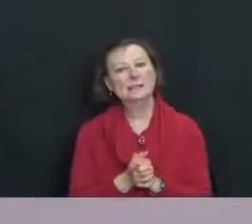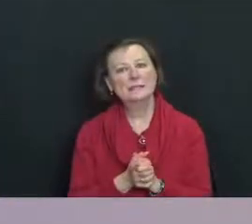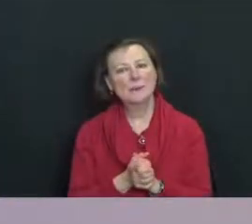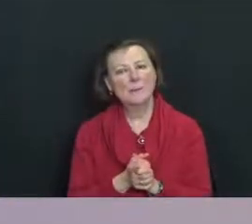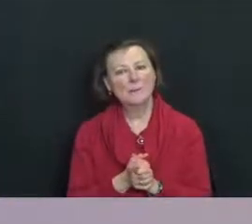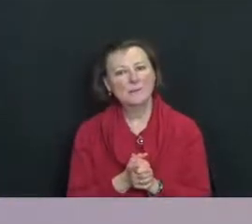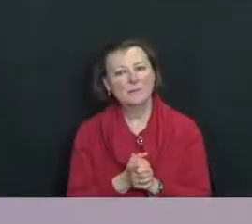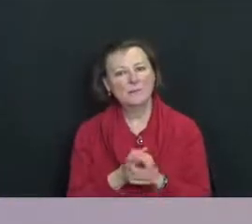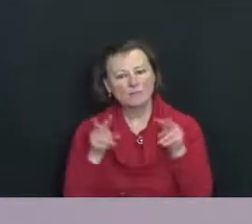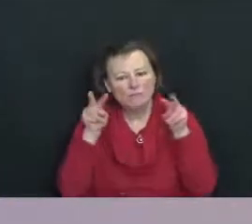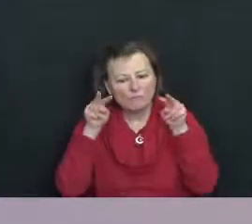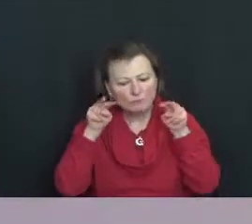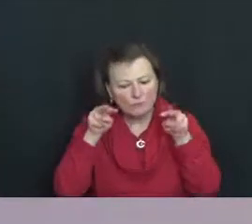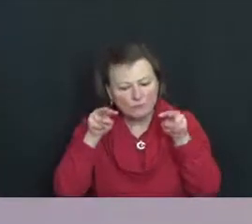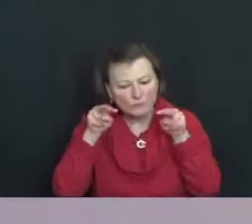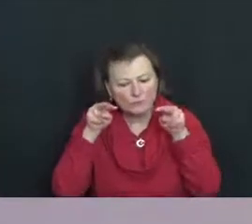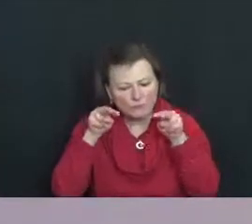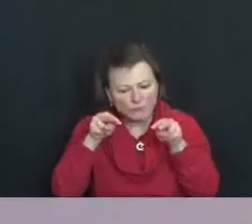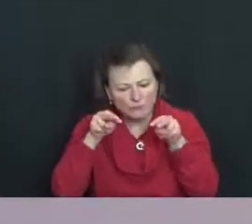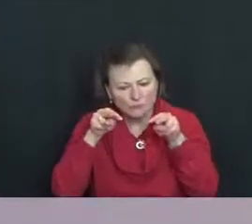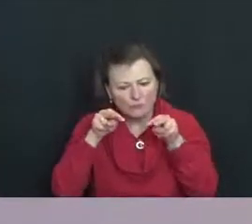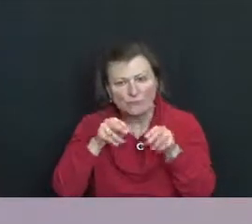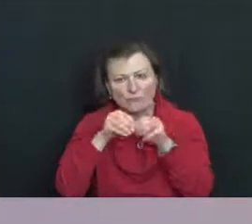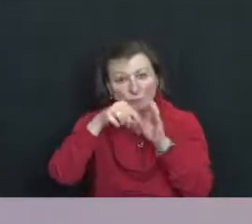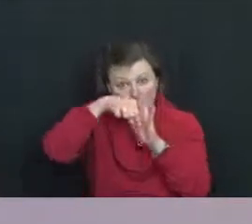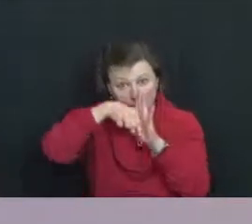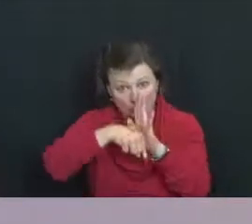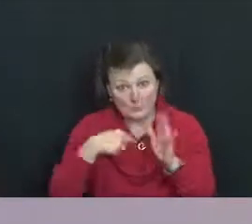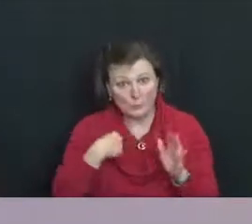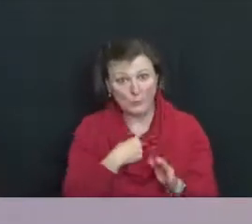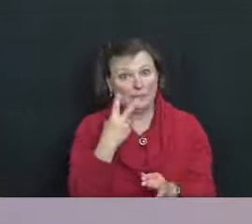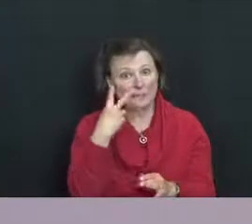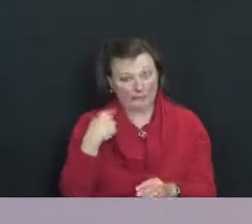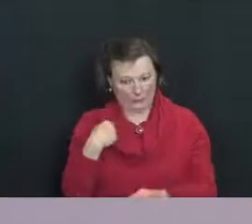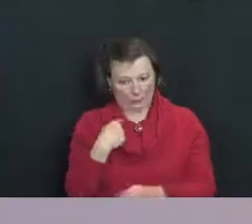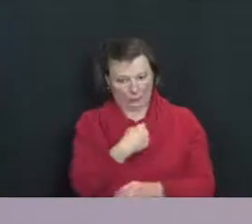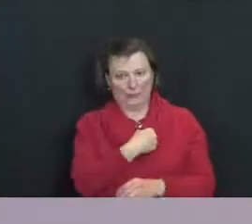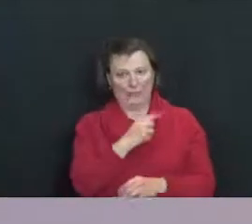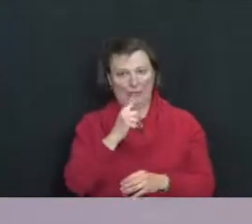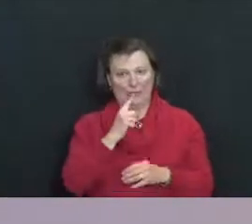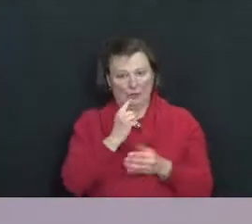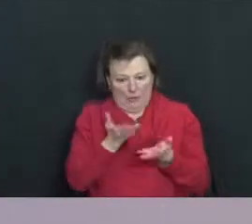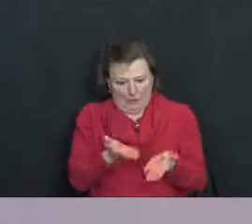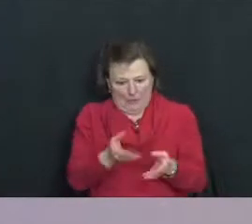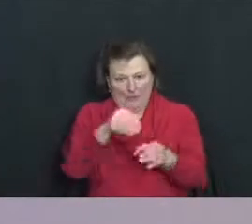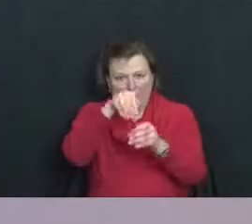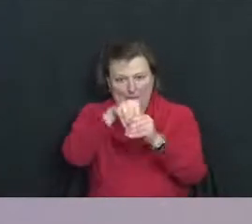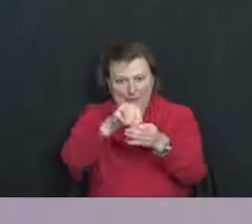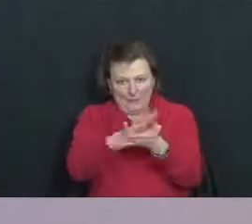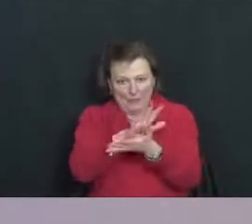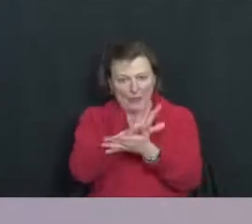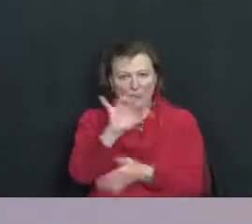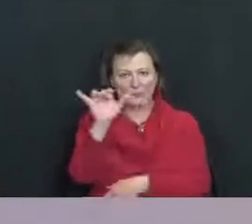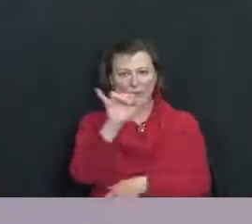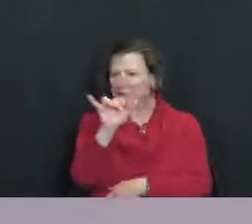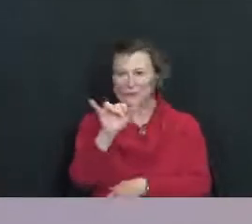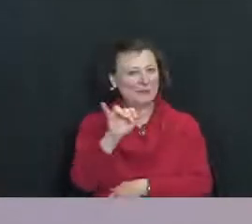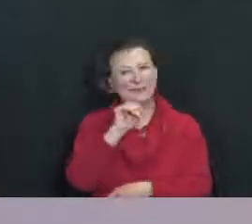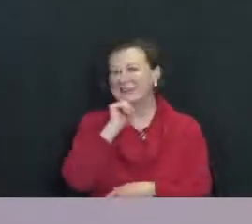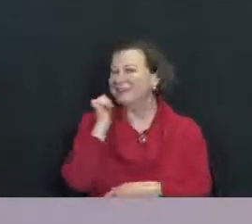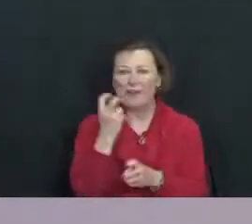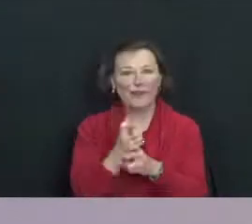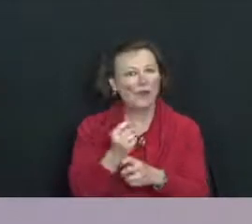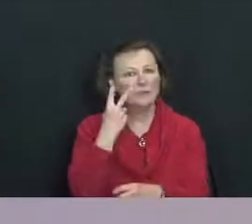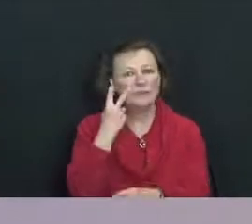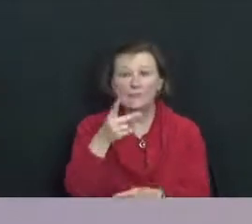Looking even more deeply, we can see that we are in it too. This is not difficult to see because when you